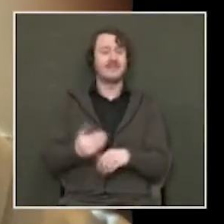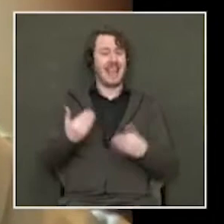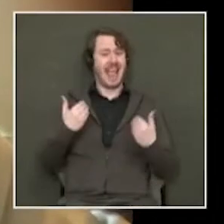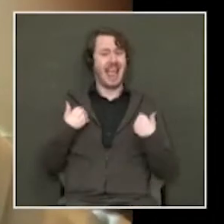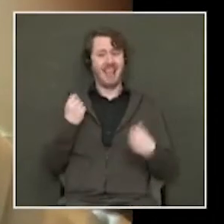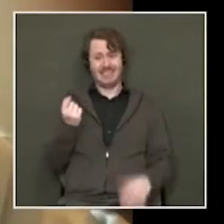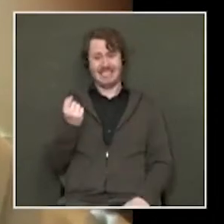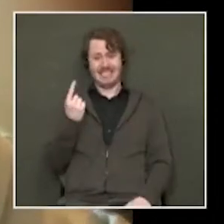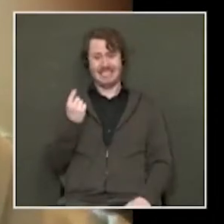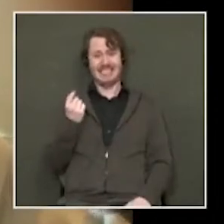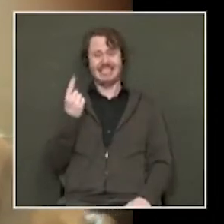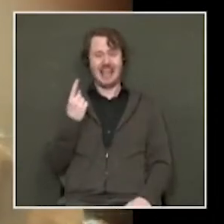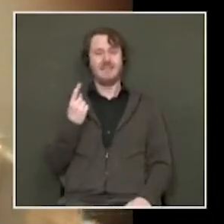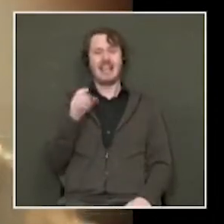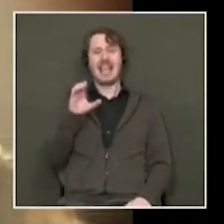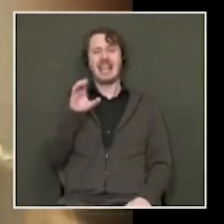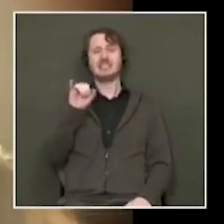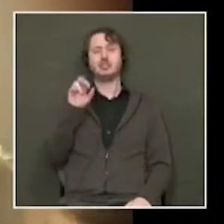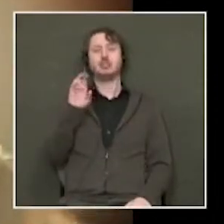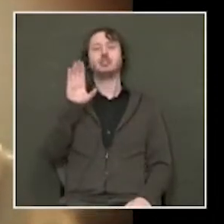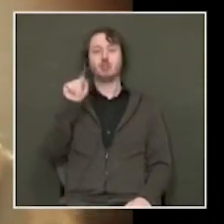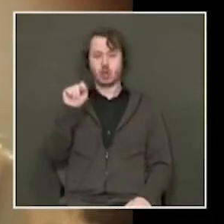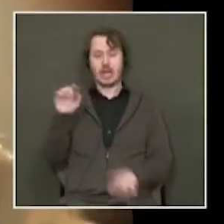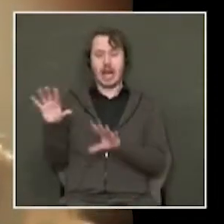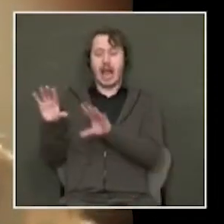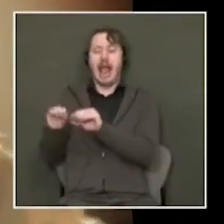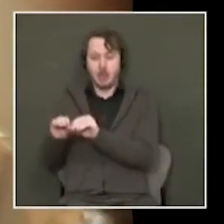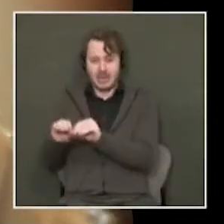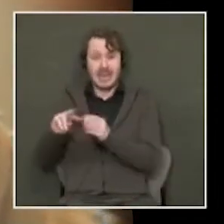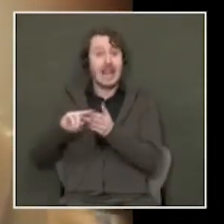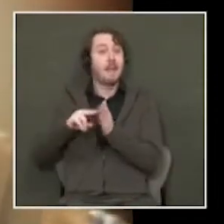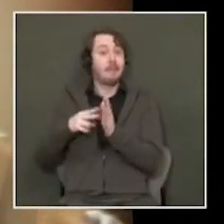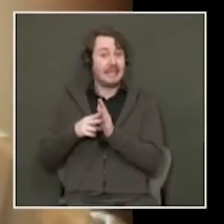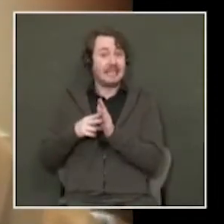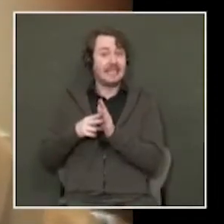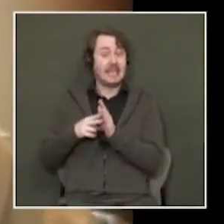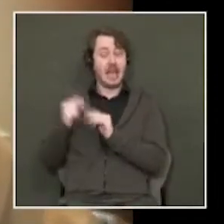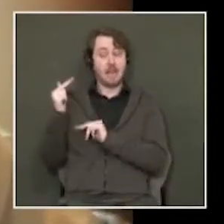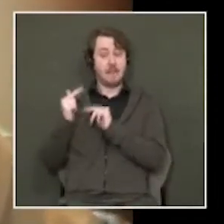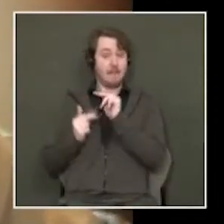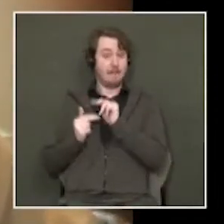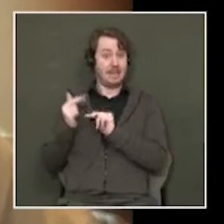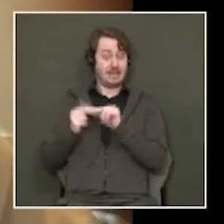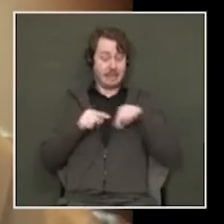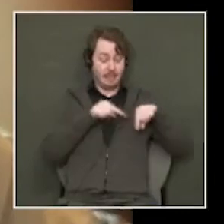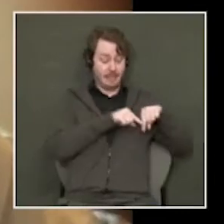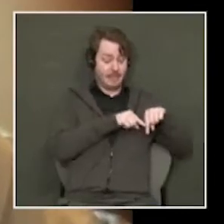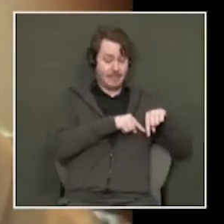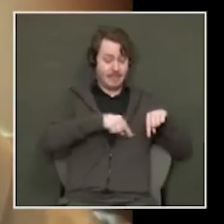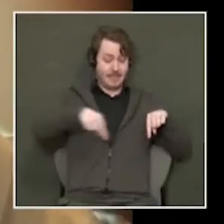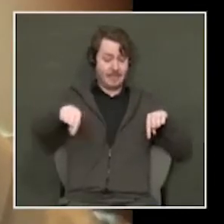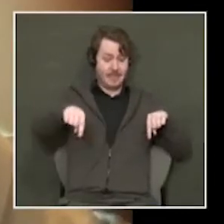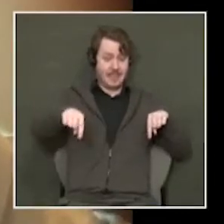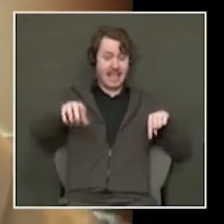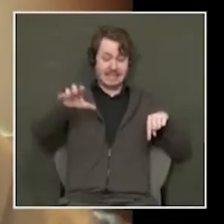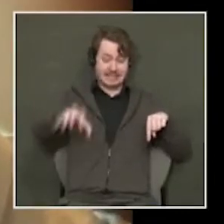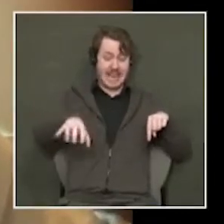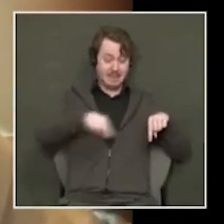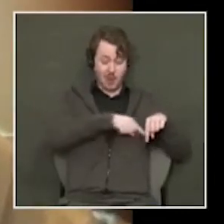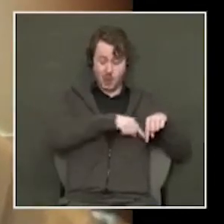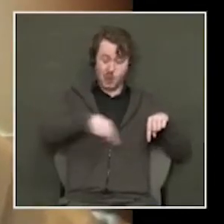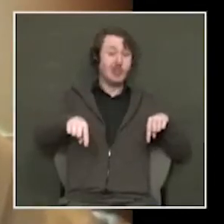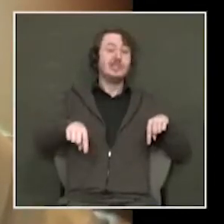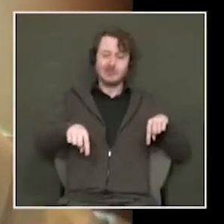11 circuit level outages, which means the whole circuit from the substation, to the neighborhoods is out.